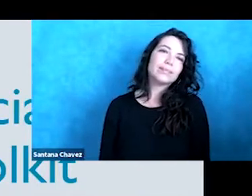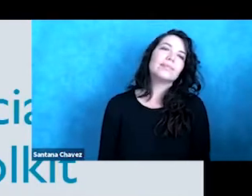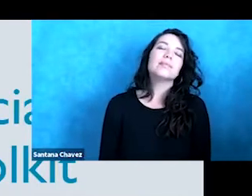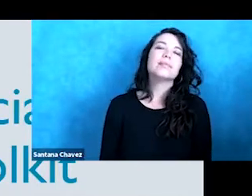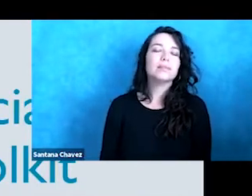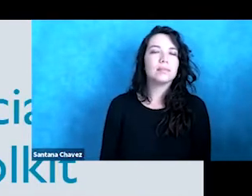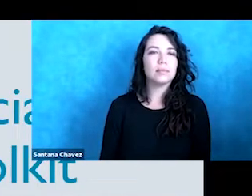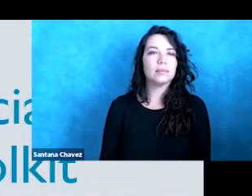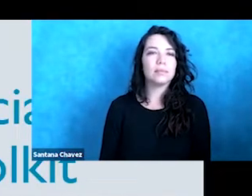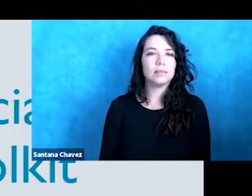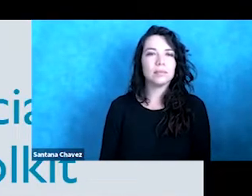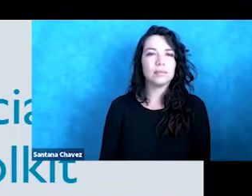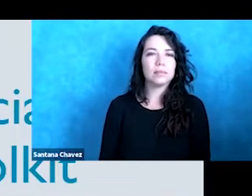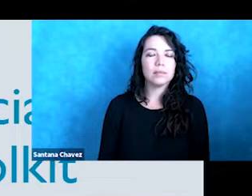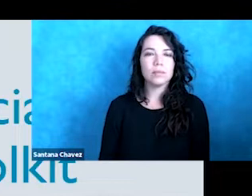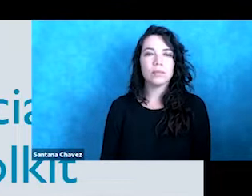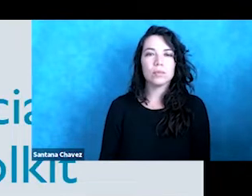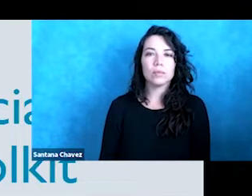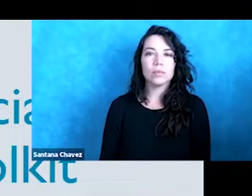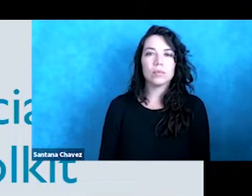So the toolkit